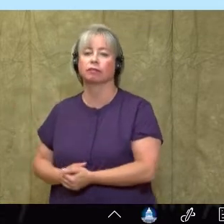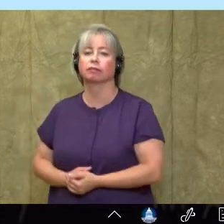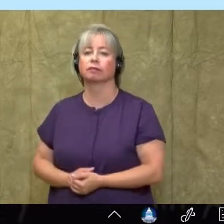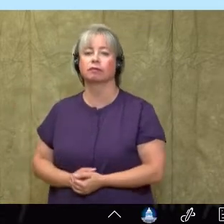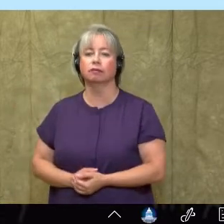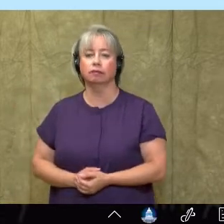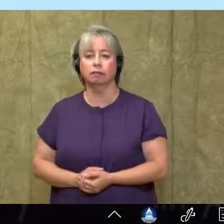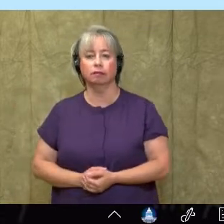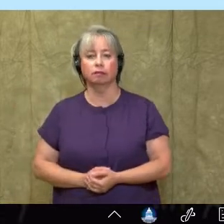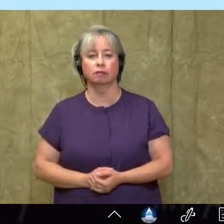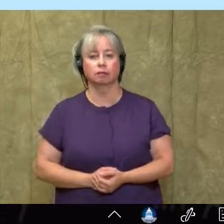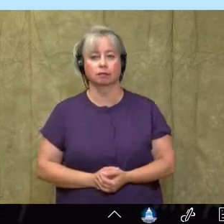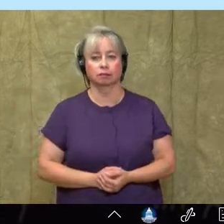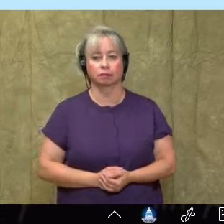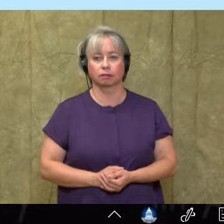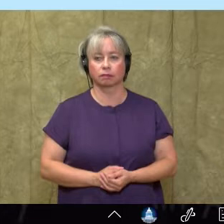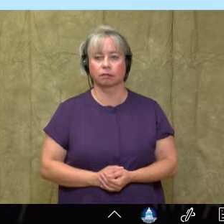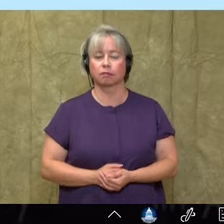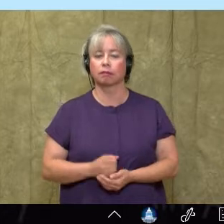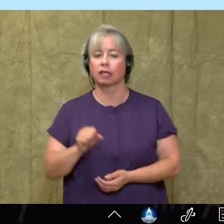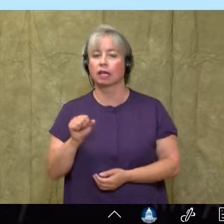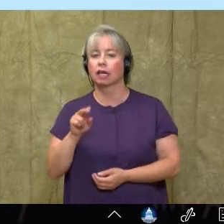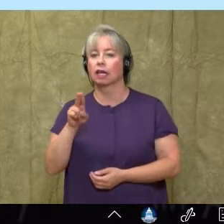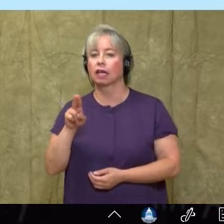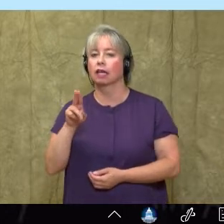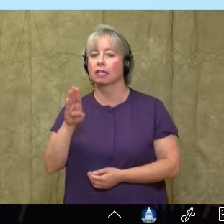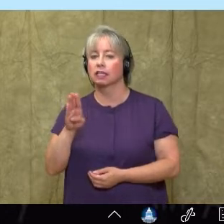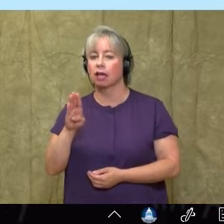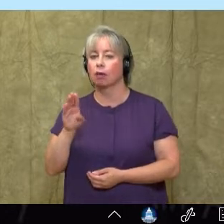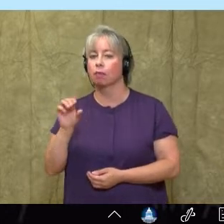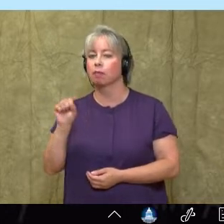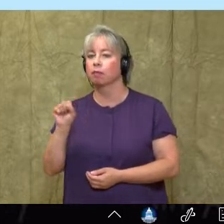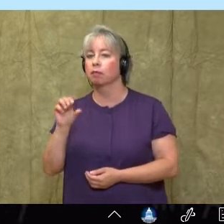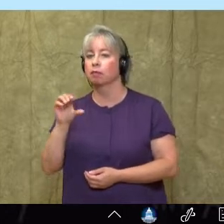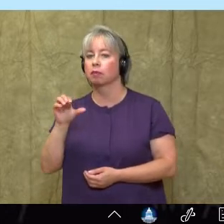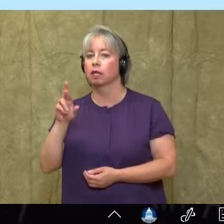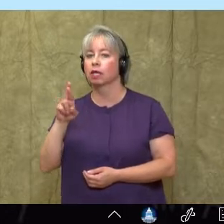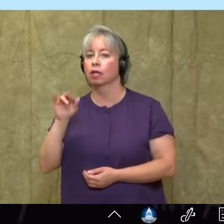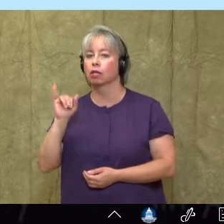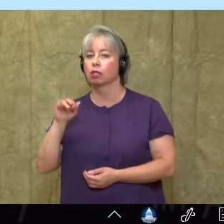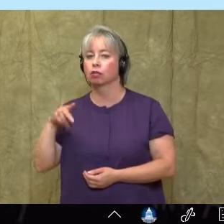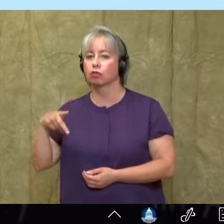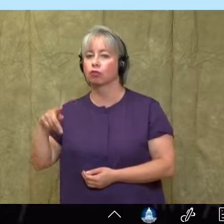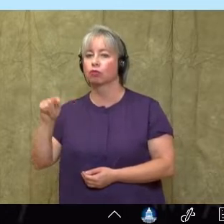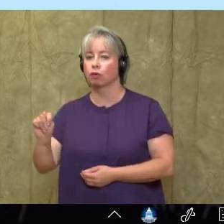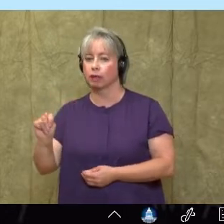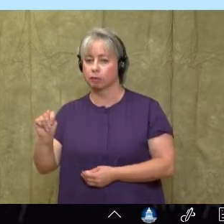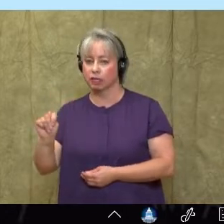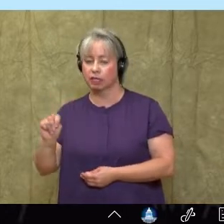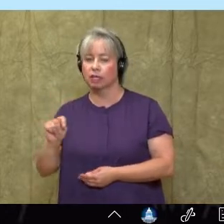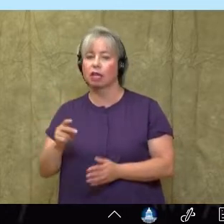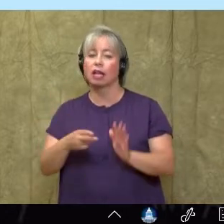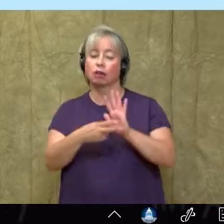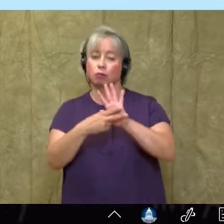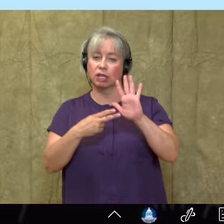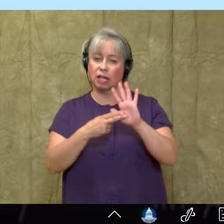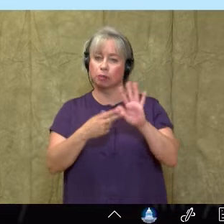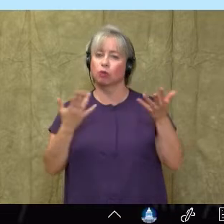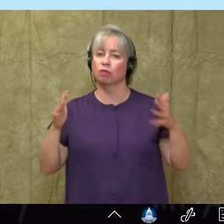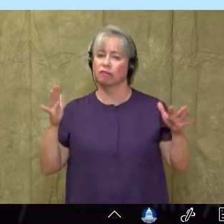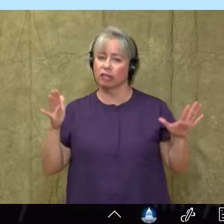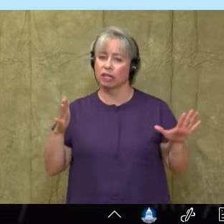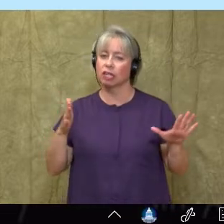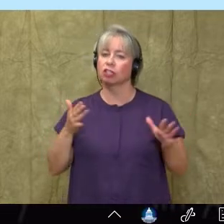go. Subscript. That's what it is. All right, so we're going to put this into our formula now. We labeled our points. Now let's plug it